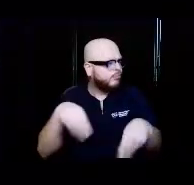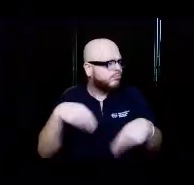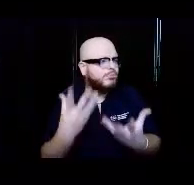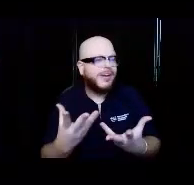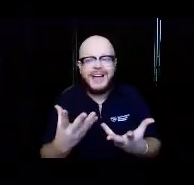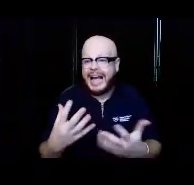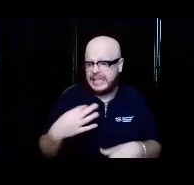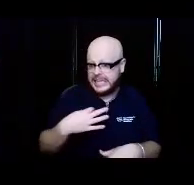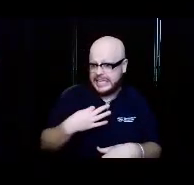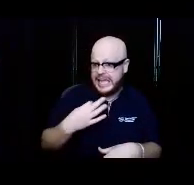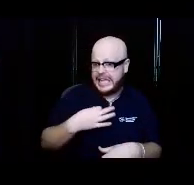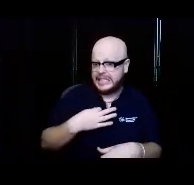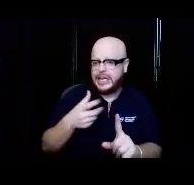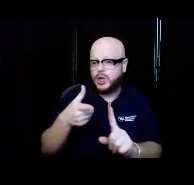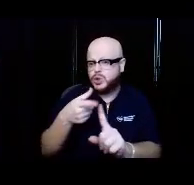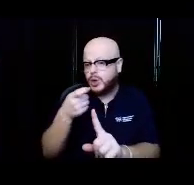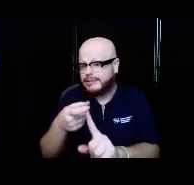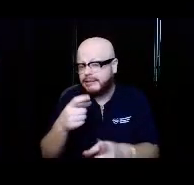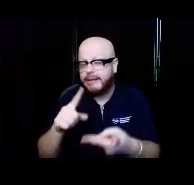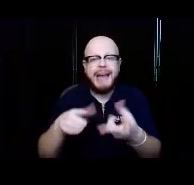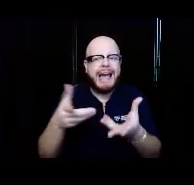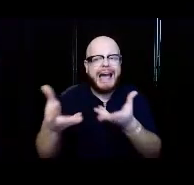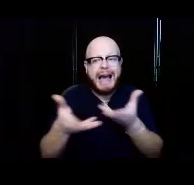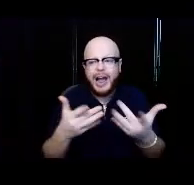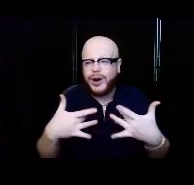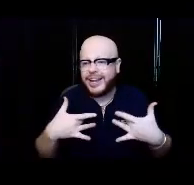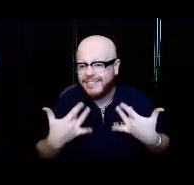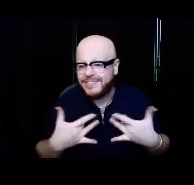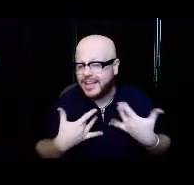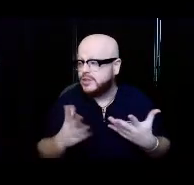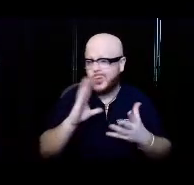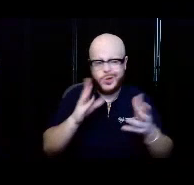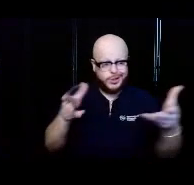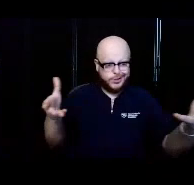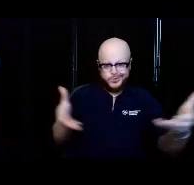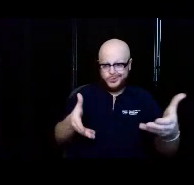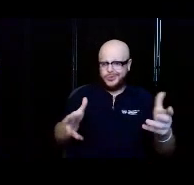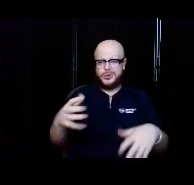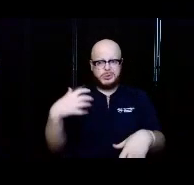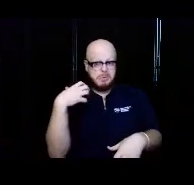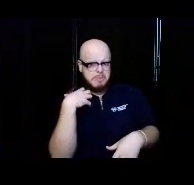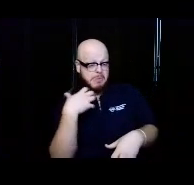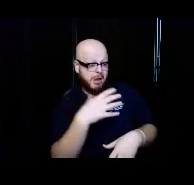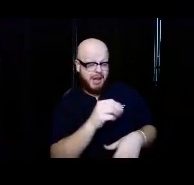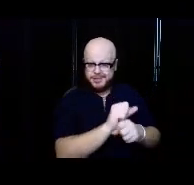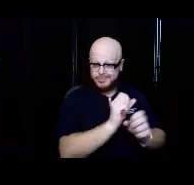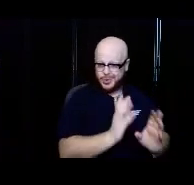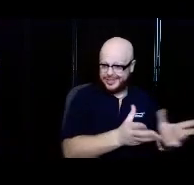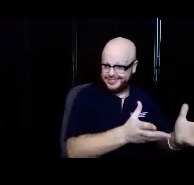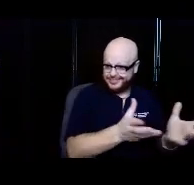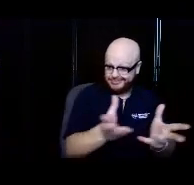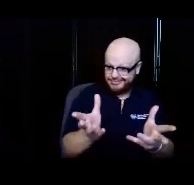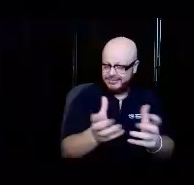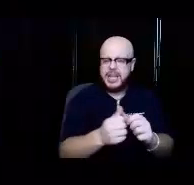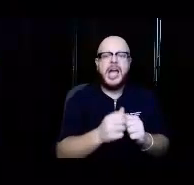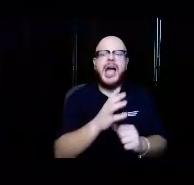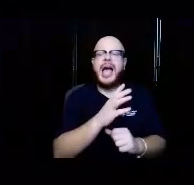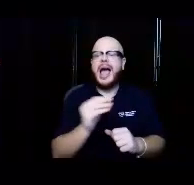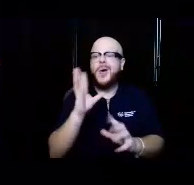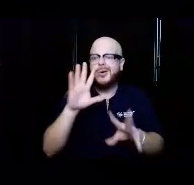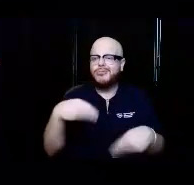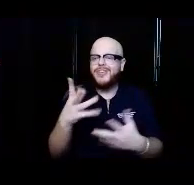candidates, hiring events to connect employers with potential employees, and disability etiquette and awareness training to promote an inclusive